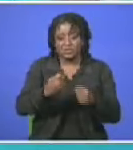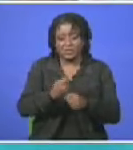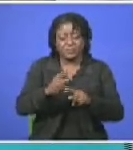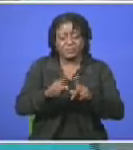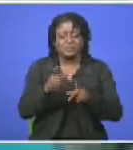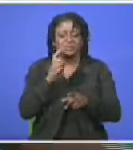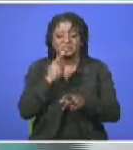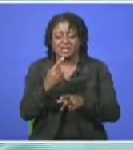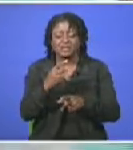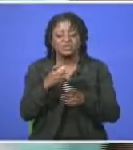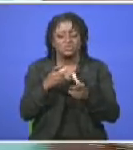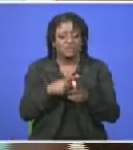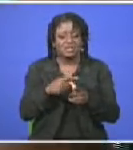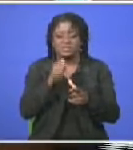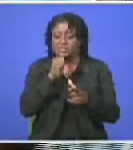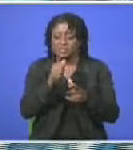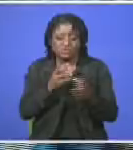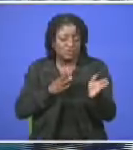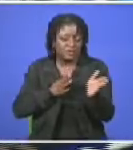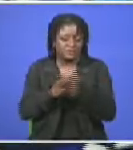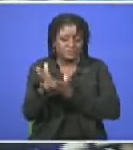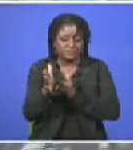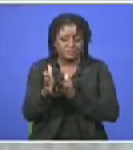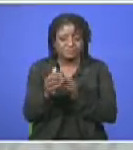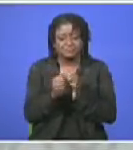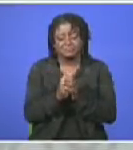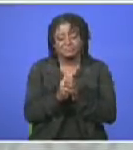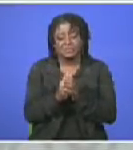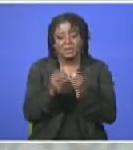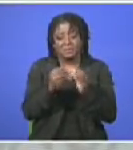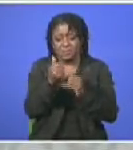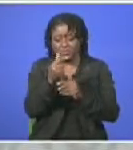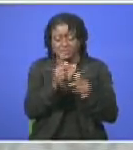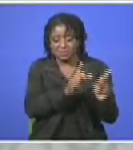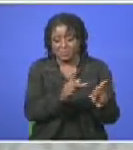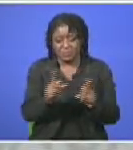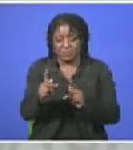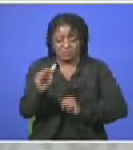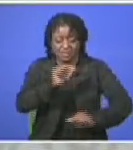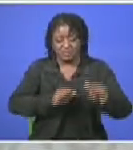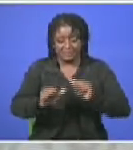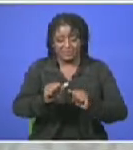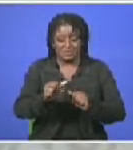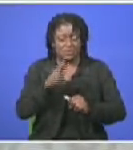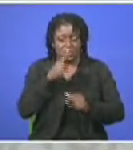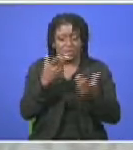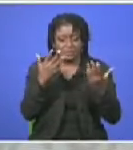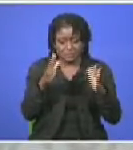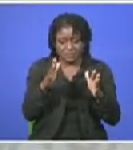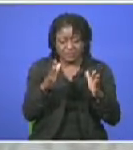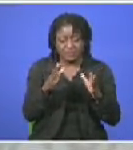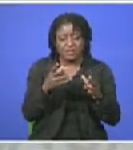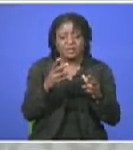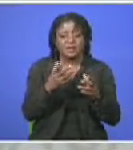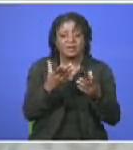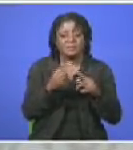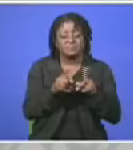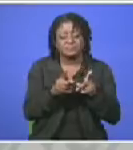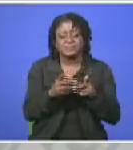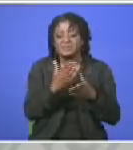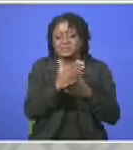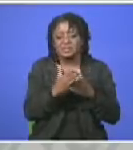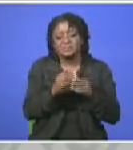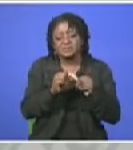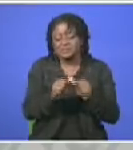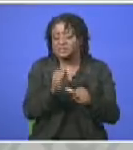sprint. While most of the proposed activities were addressed, unfortunately, some remain